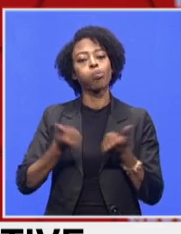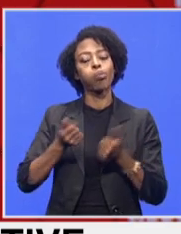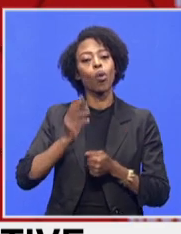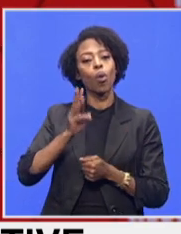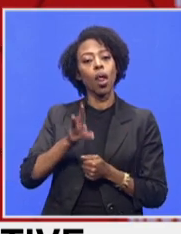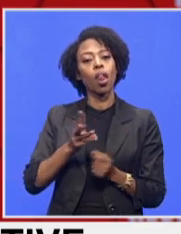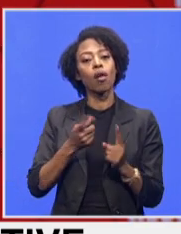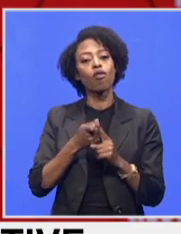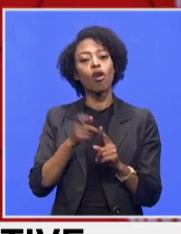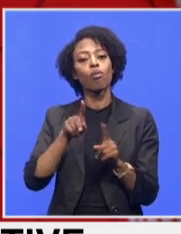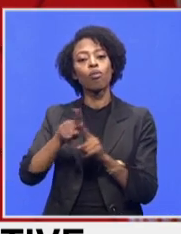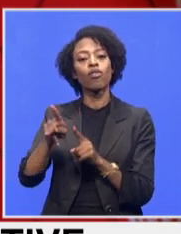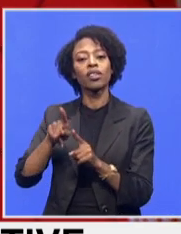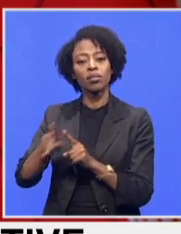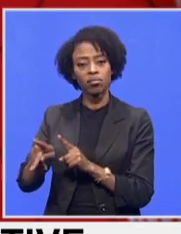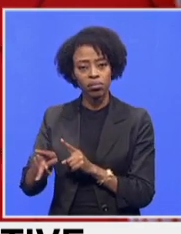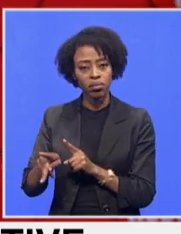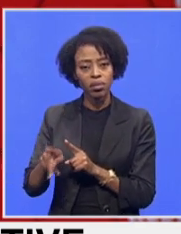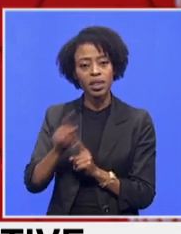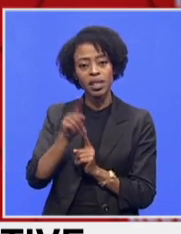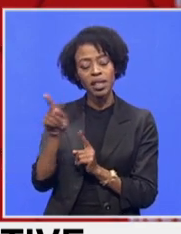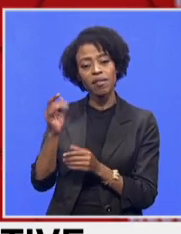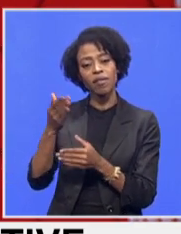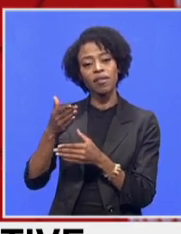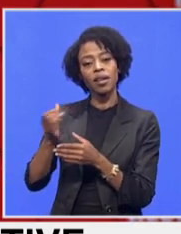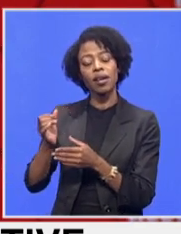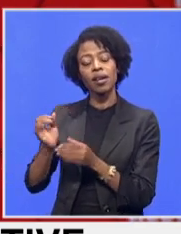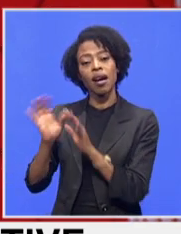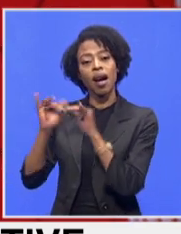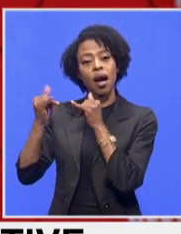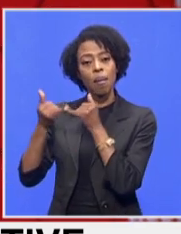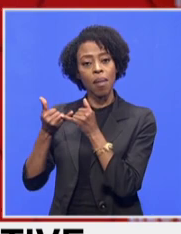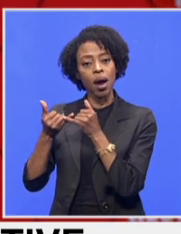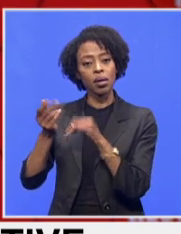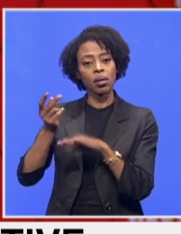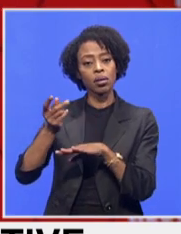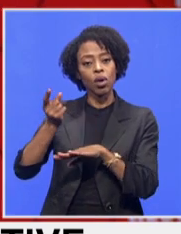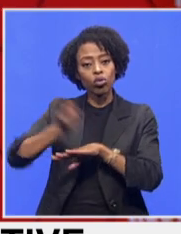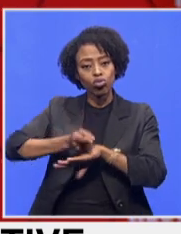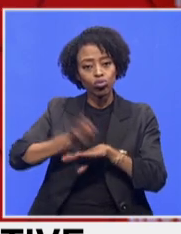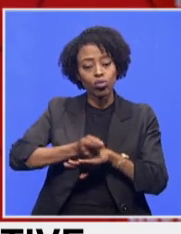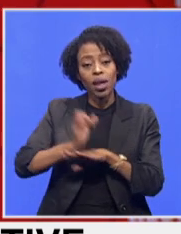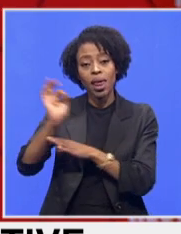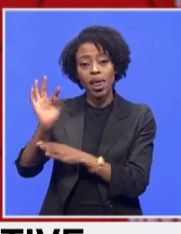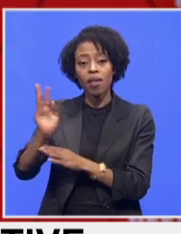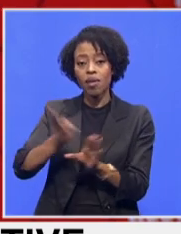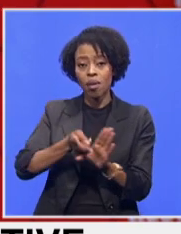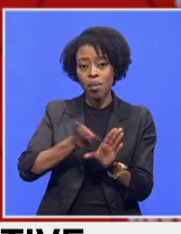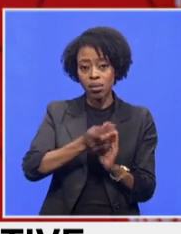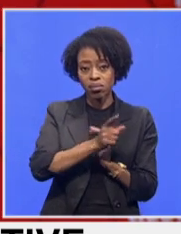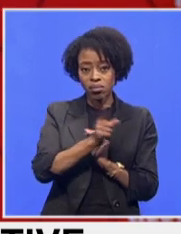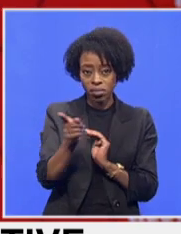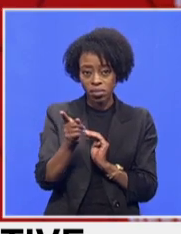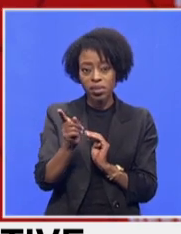from victimization by the employers when they participate in that digital shutdown.